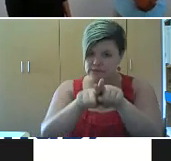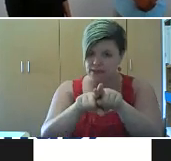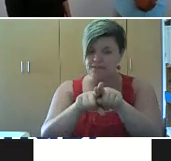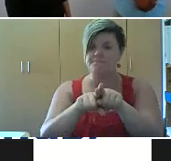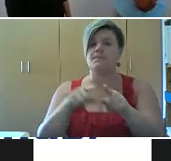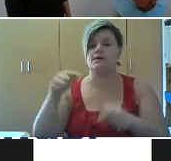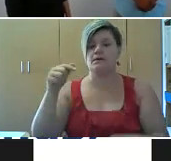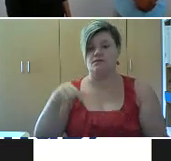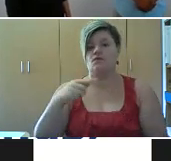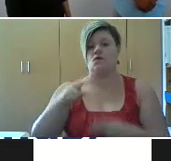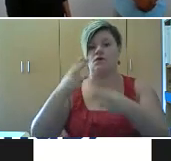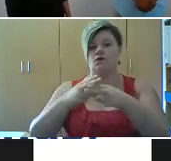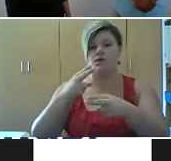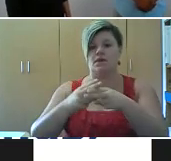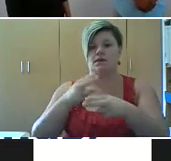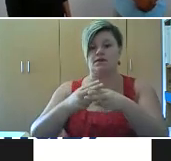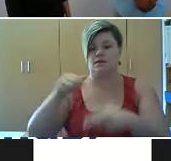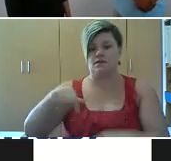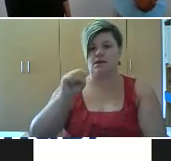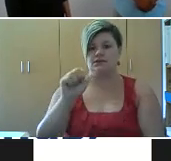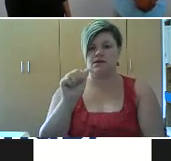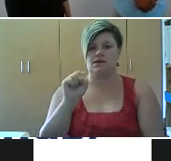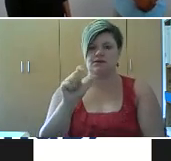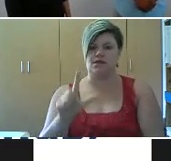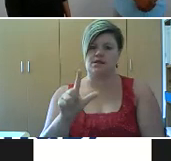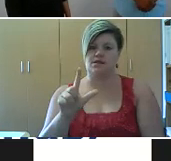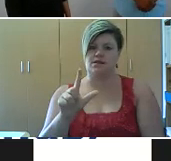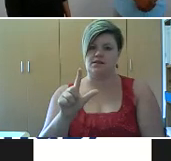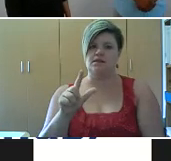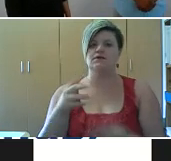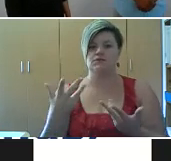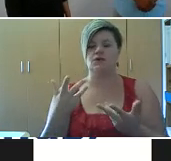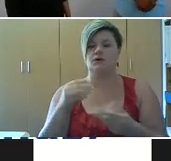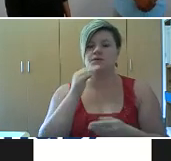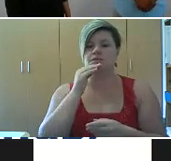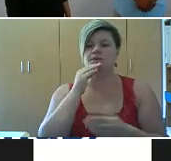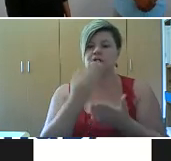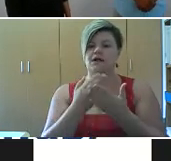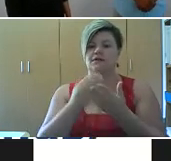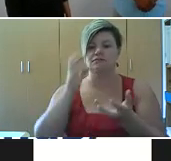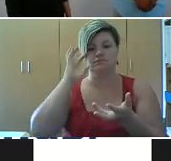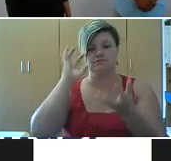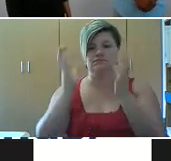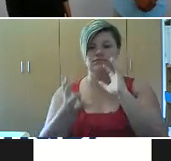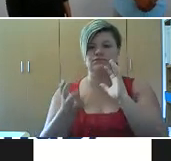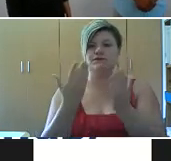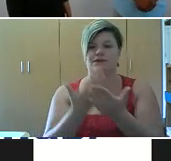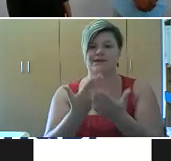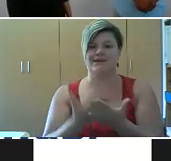the sign for toilet in South African Sign Language. So it could cause quite some confusion.